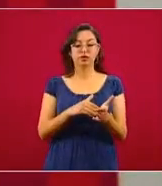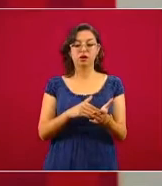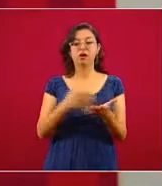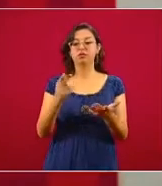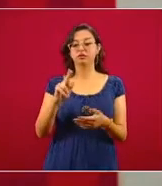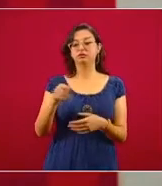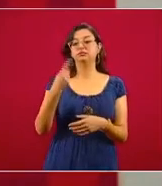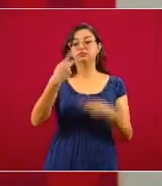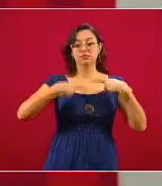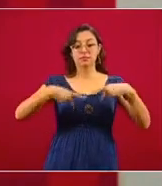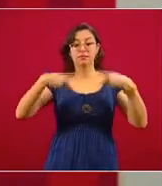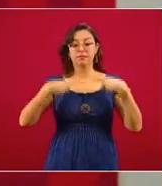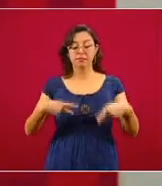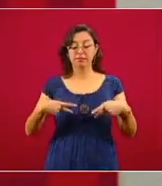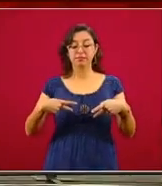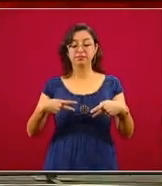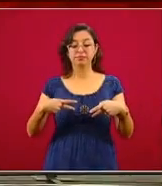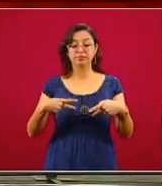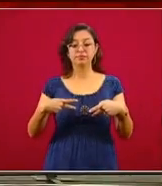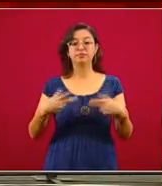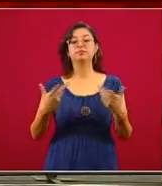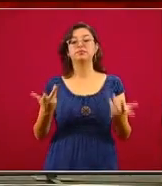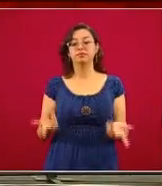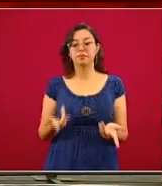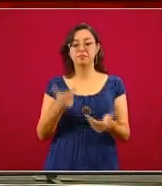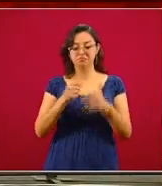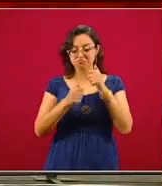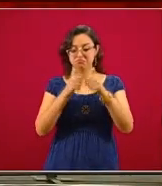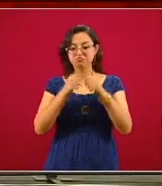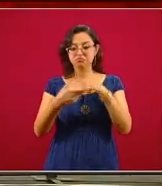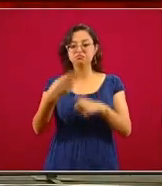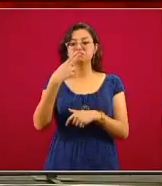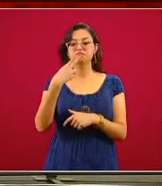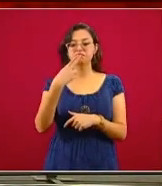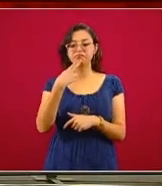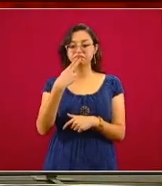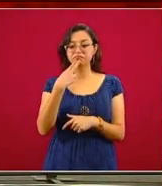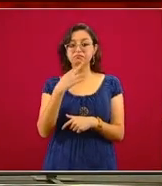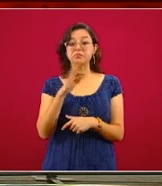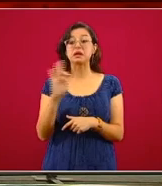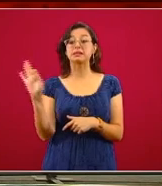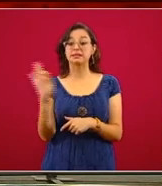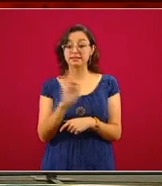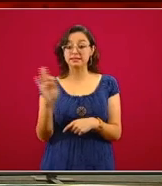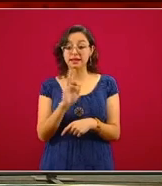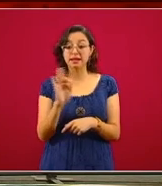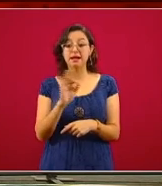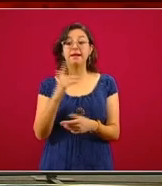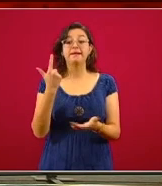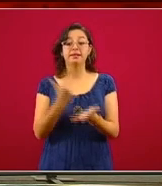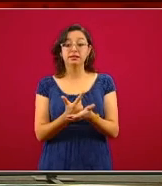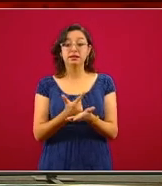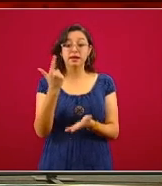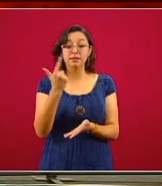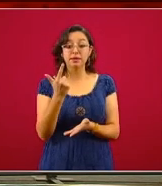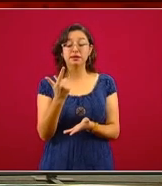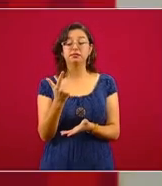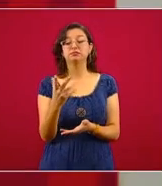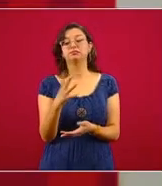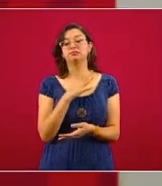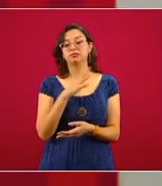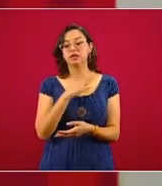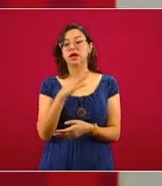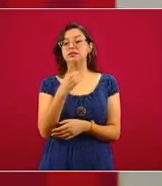232.981 personas que han 232,081 people terminado. who Y have de aquí, si se considera accessed que es this. grave, And if tenemos we alrededor have de people